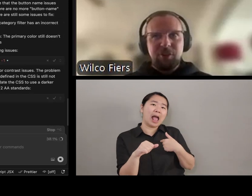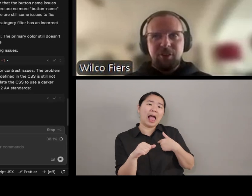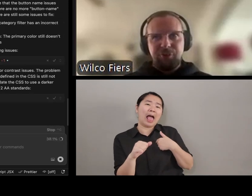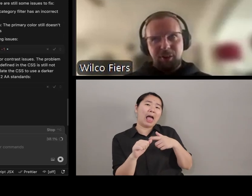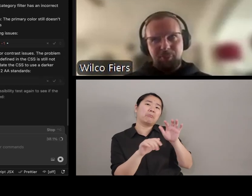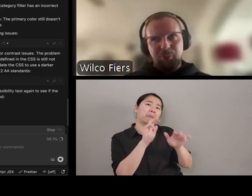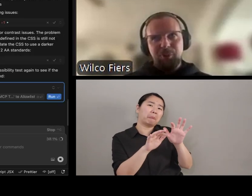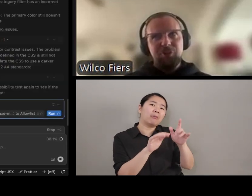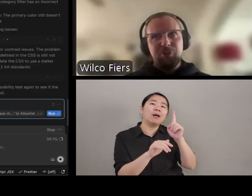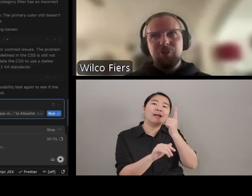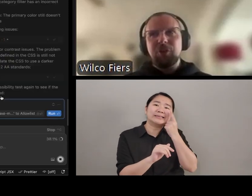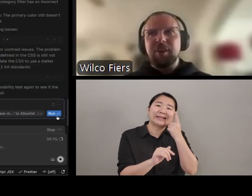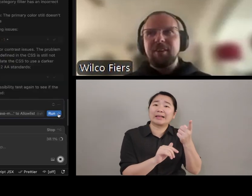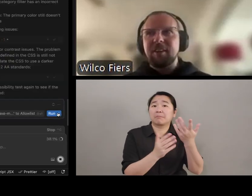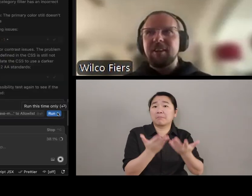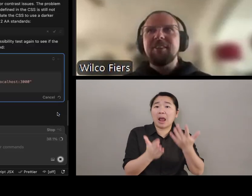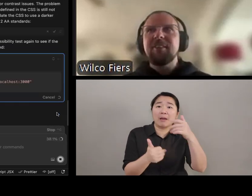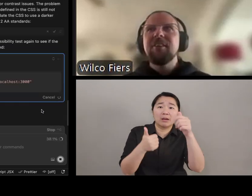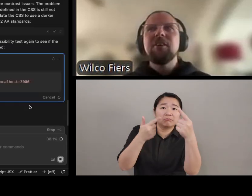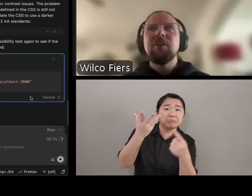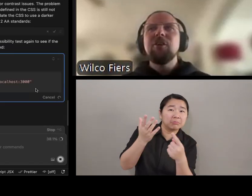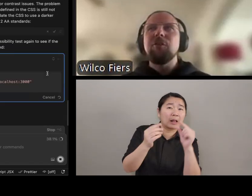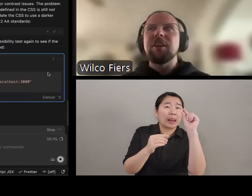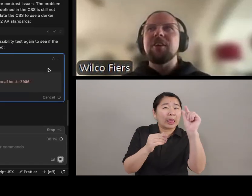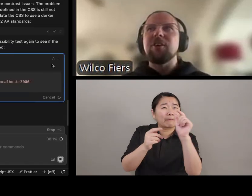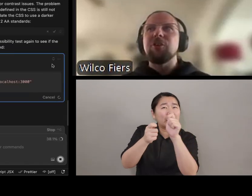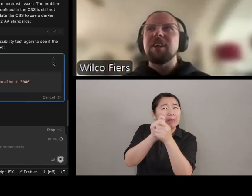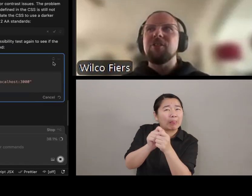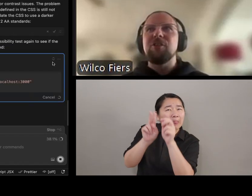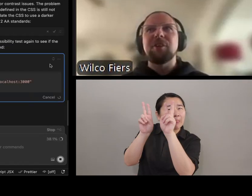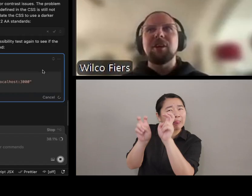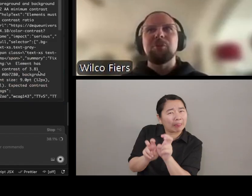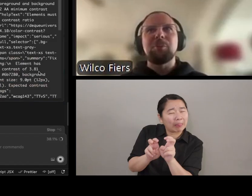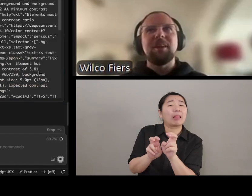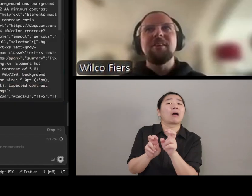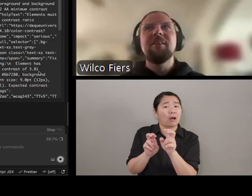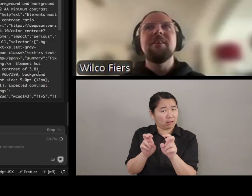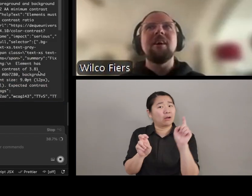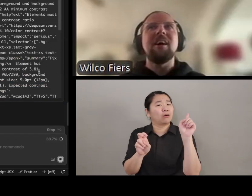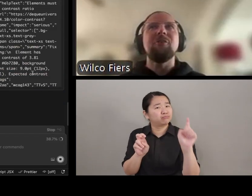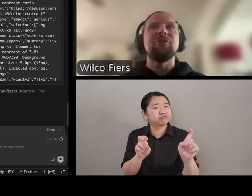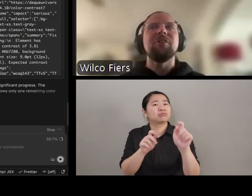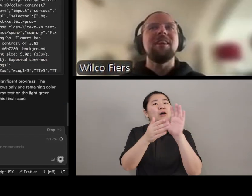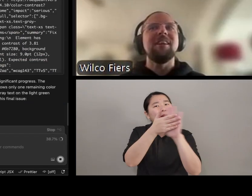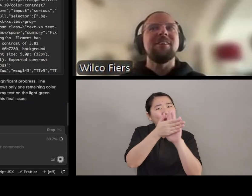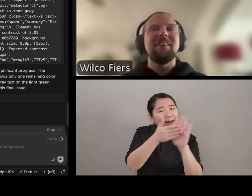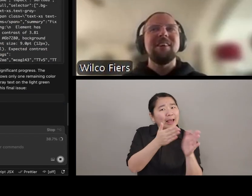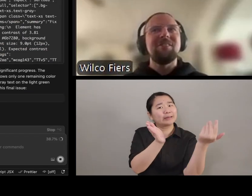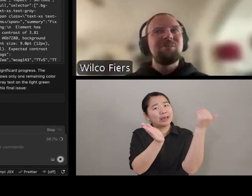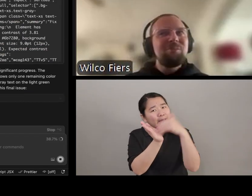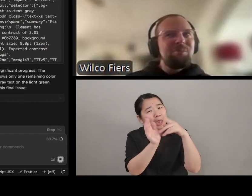else. Found a couple more issues, correcting again. Running another scan. Let's see if it comes up clean. Unfortunately